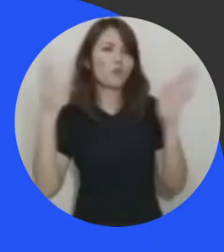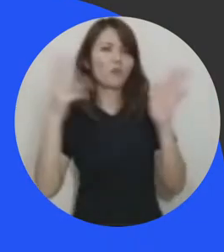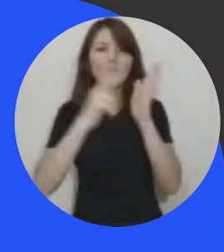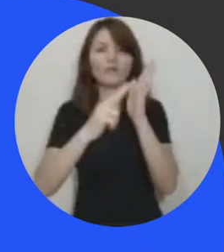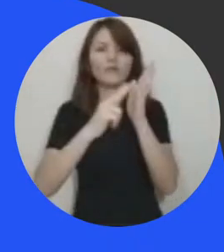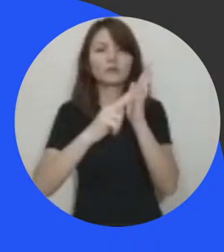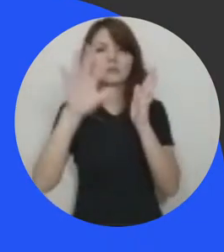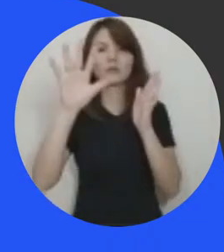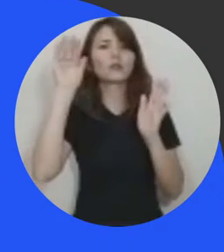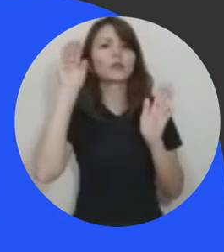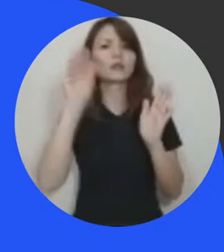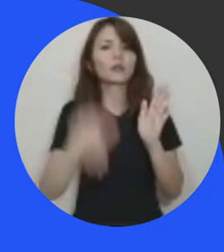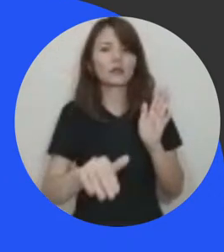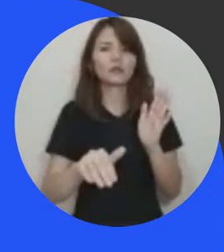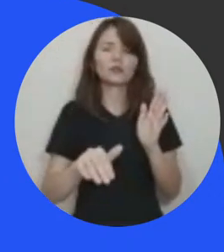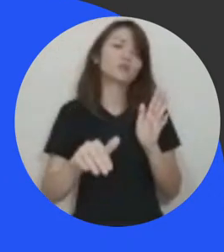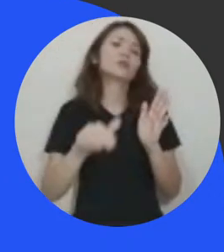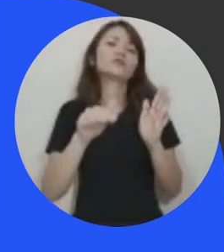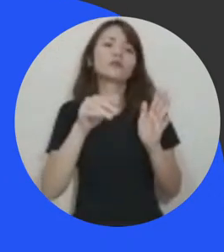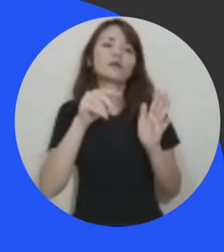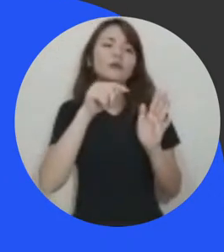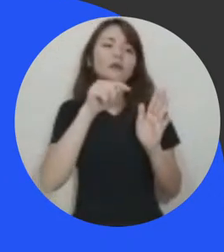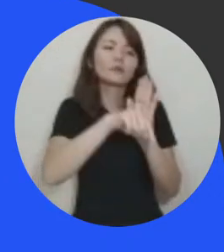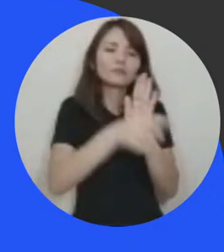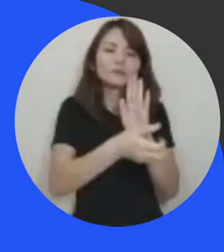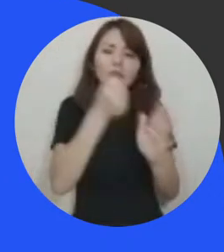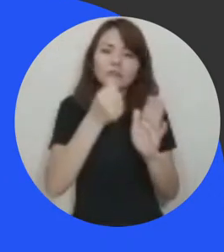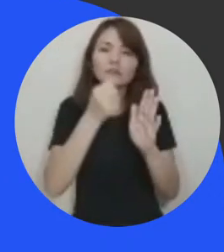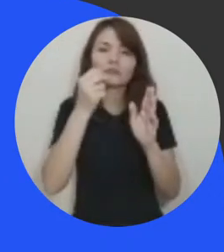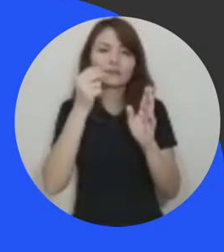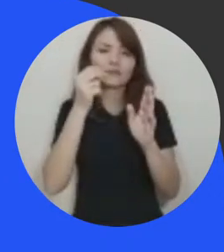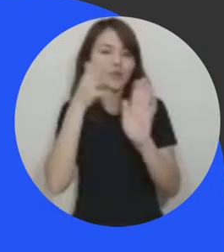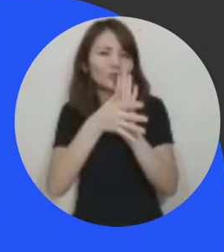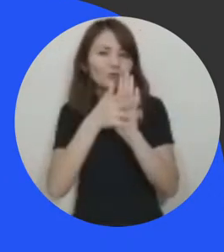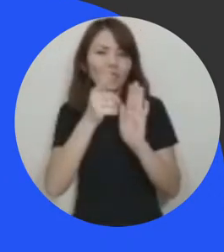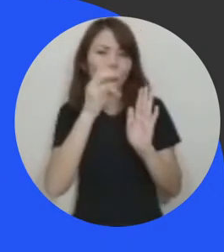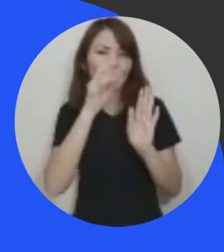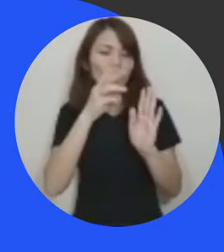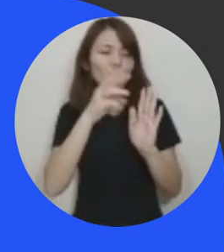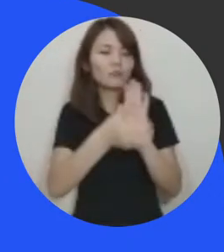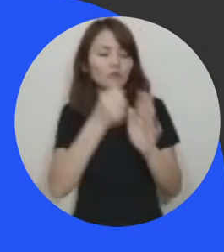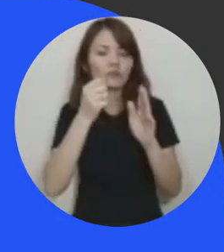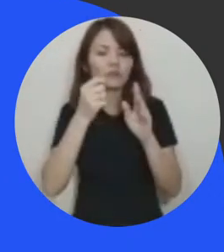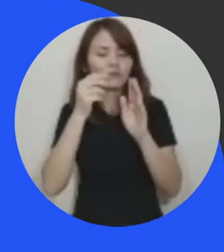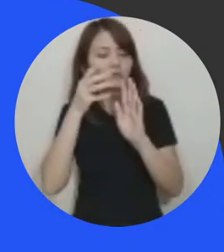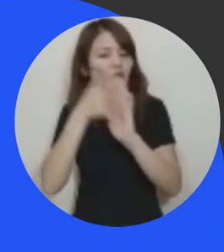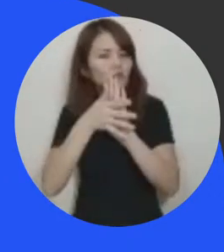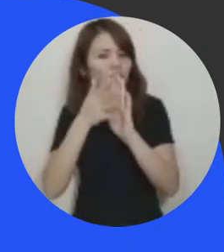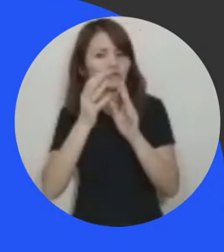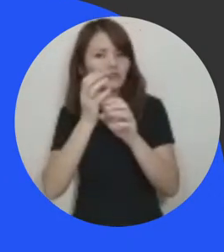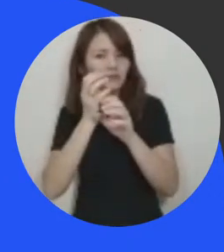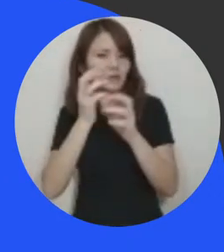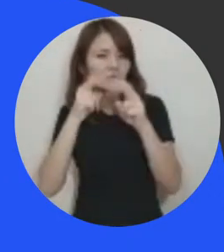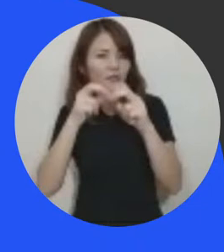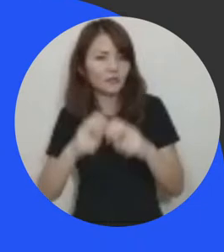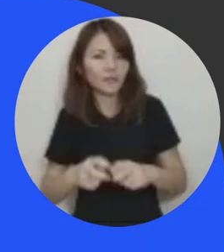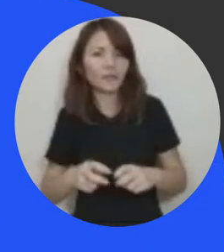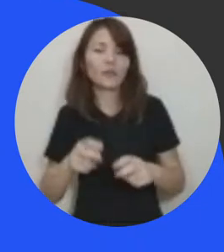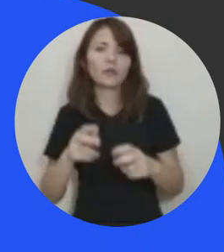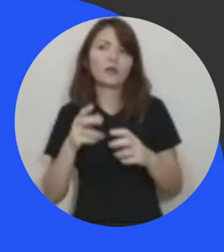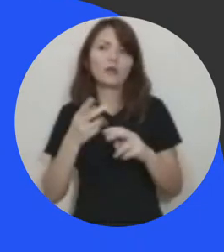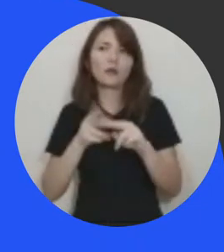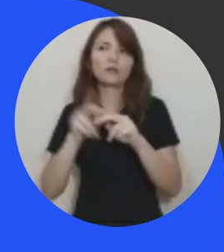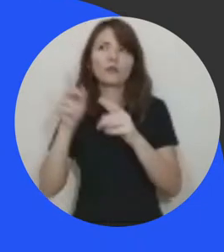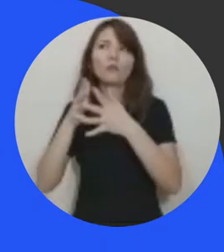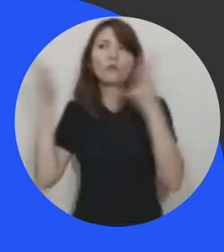SARS-CoV-2 genomes, which is more than the rest of the world combined. Just to give you a little bit of context of the